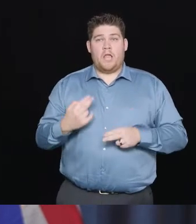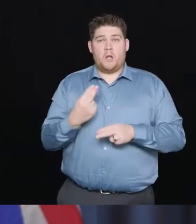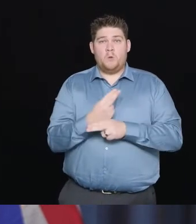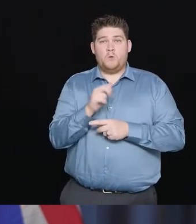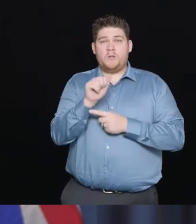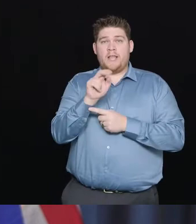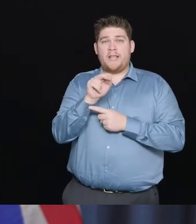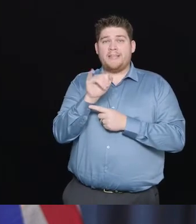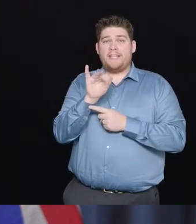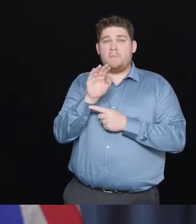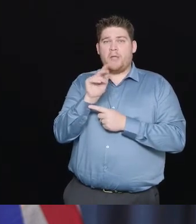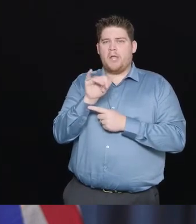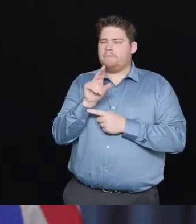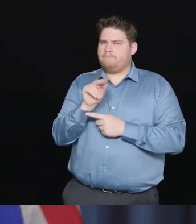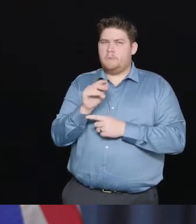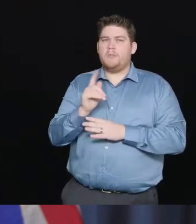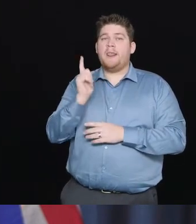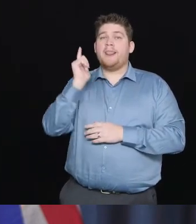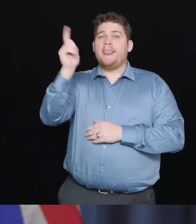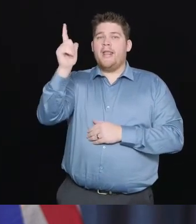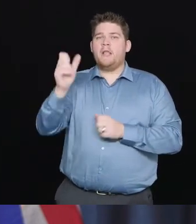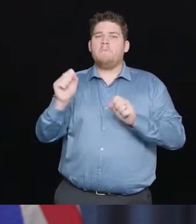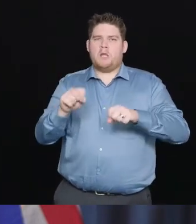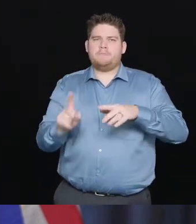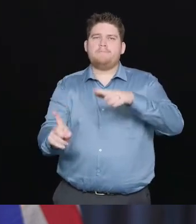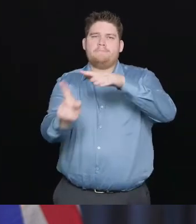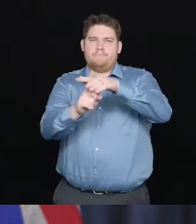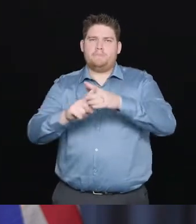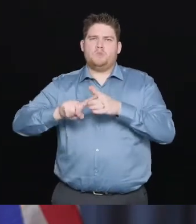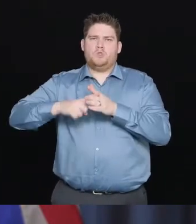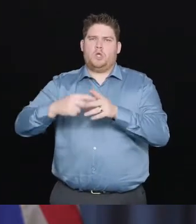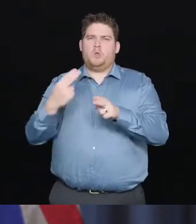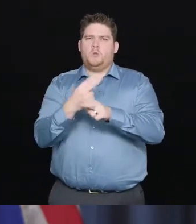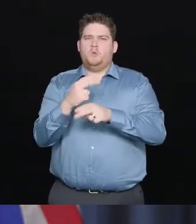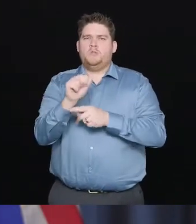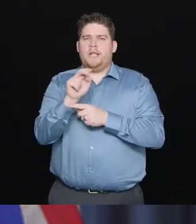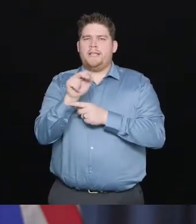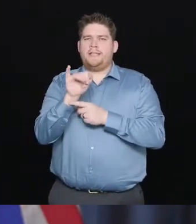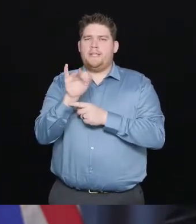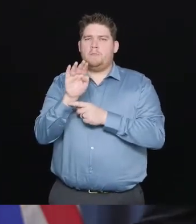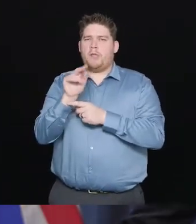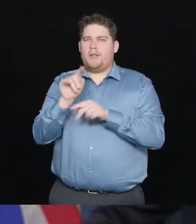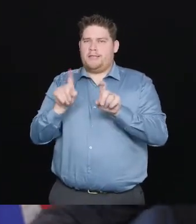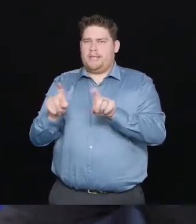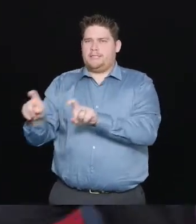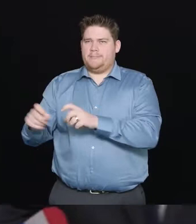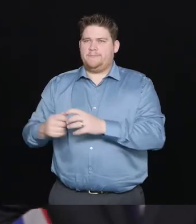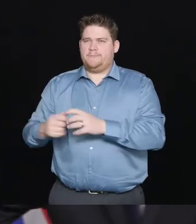But yeah, we're looking for it. That's all the time we have for today. Thank you. Thank you.